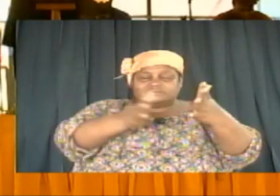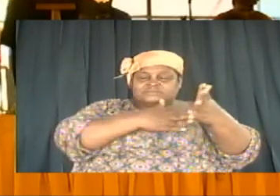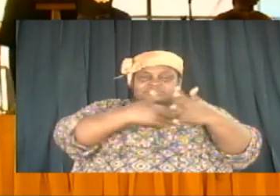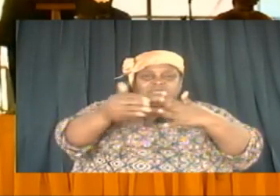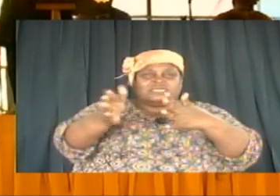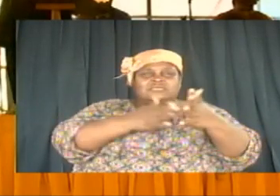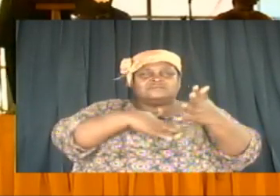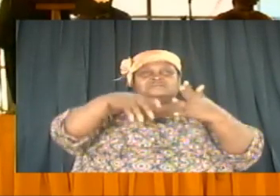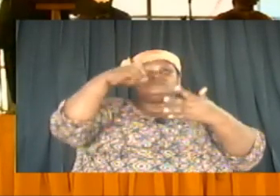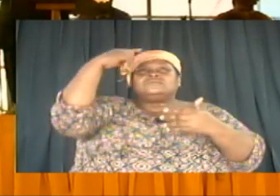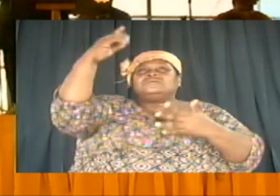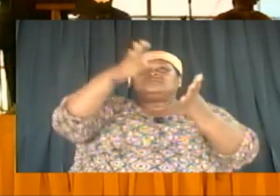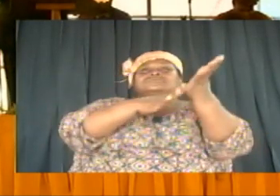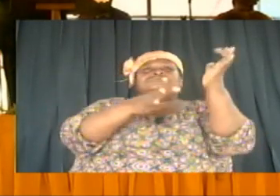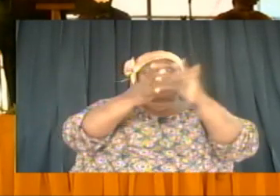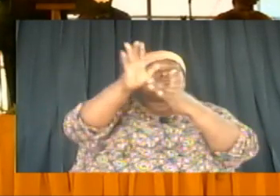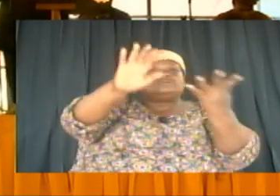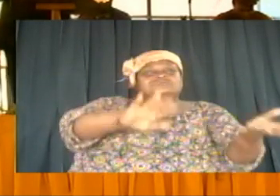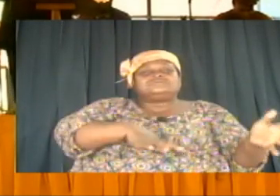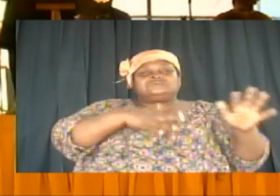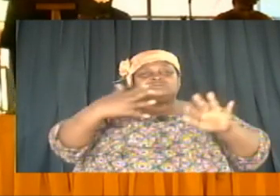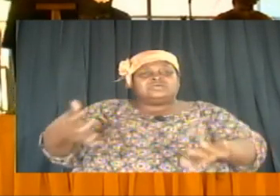He died for me,